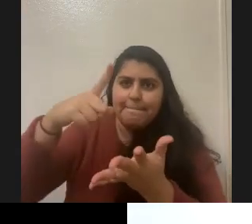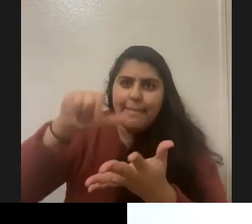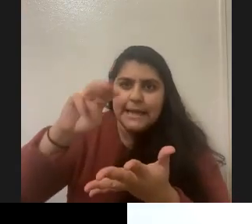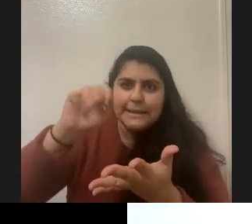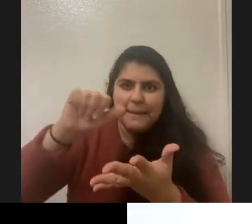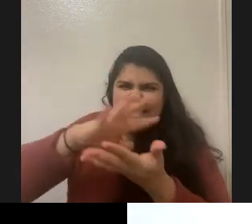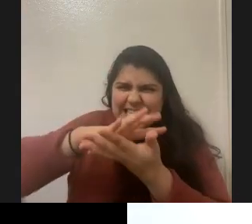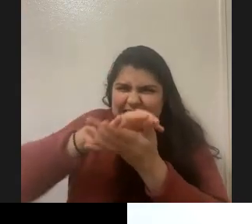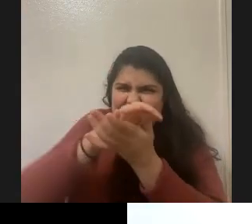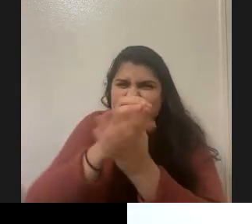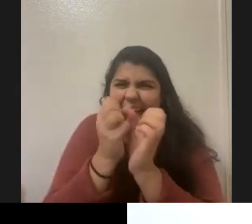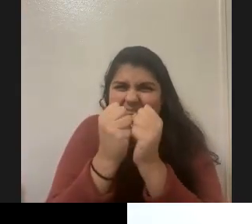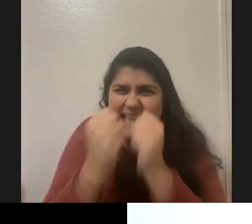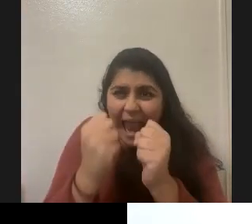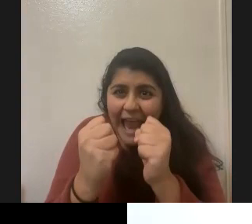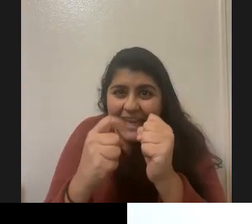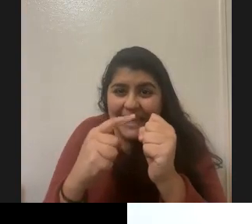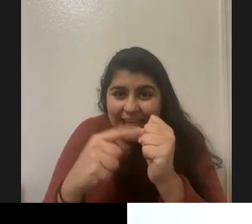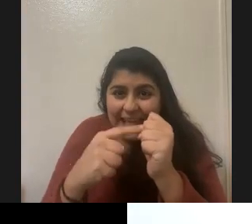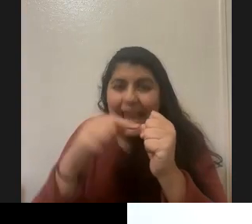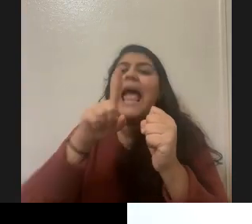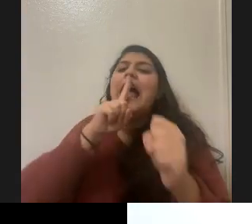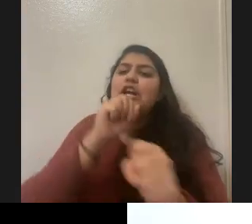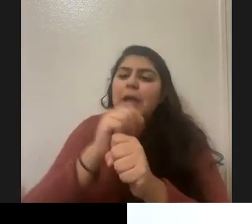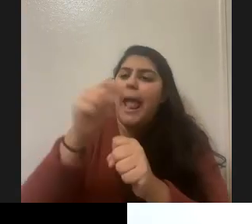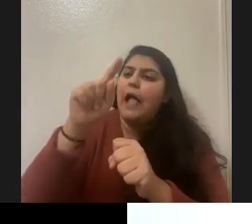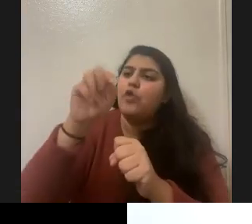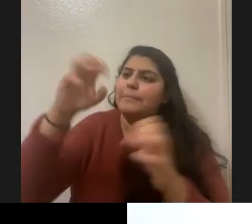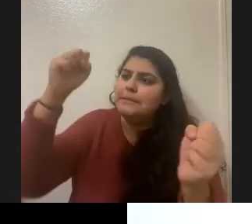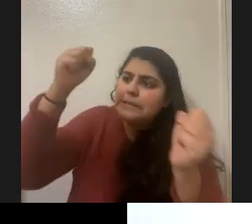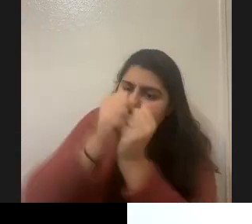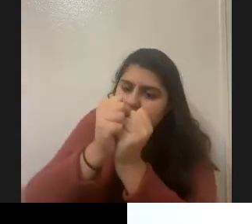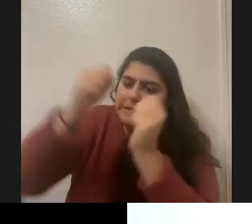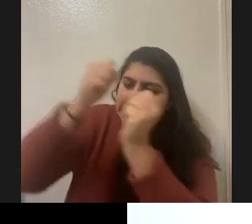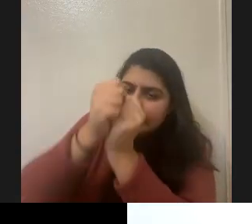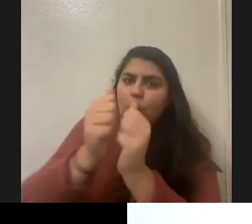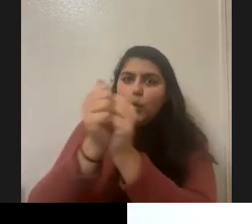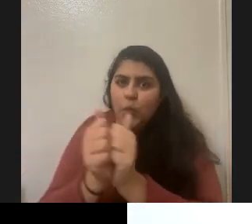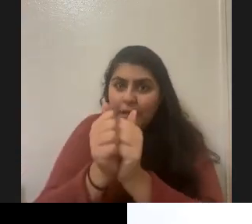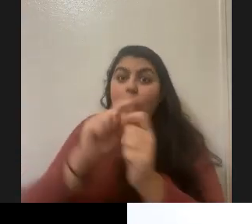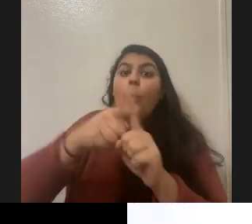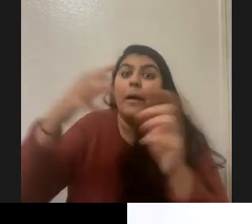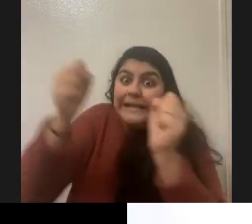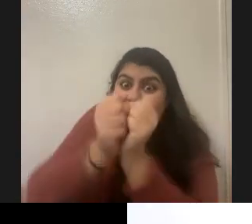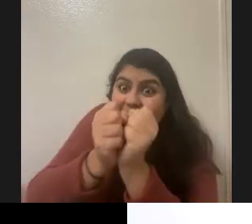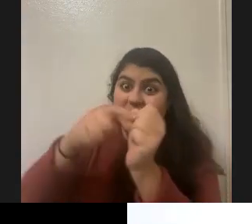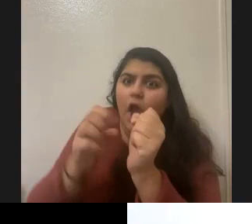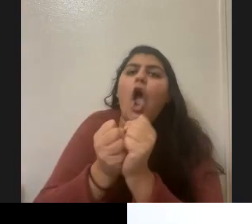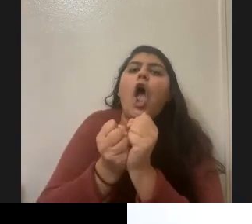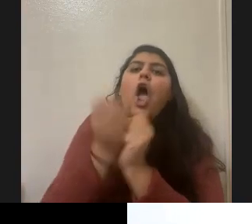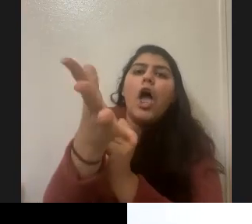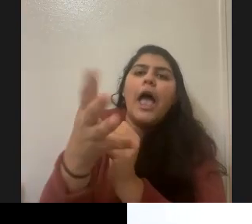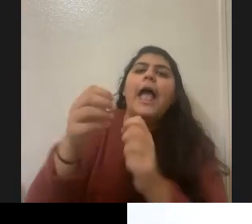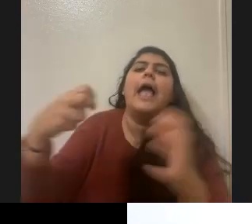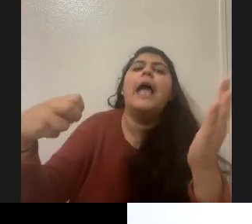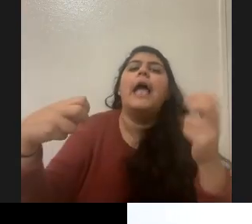it actually merges atoms together. And when they merge together, it creates a big burst of energy. And so that's how